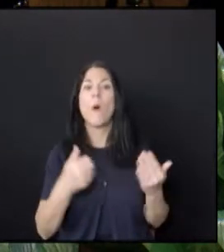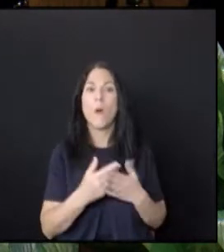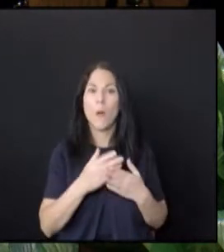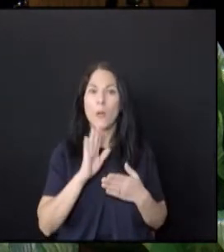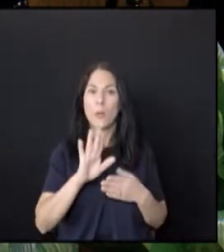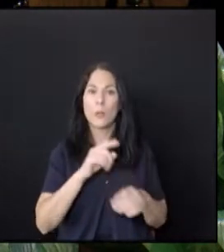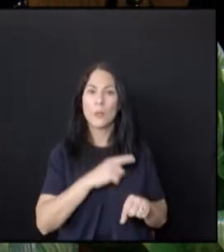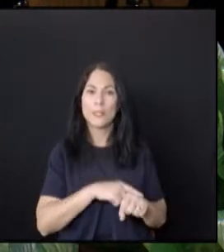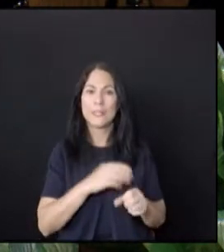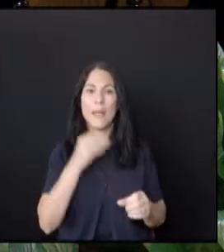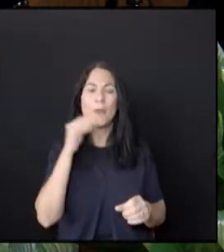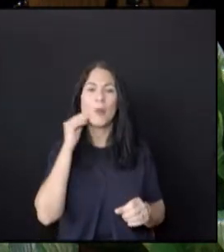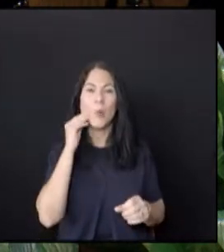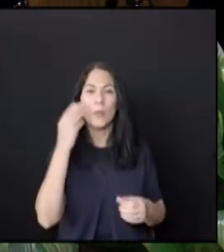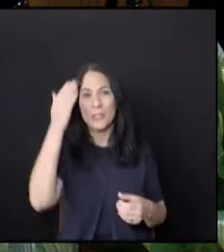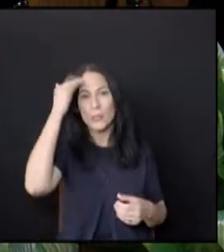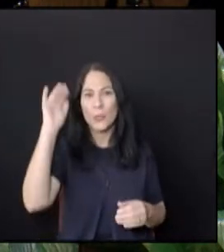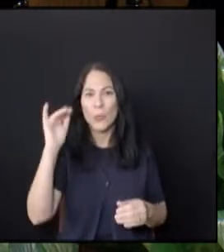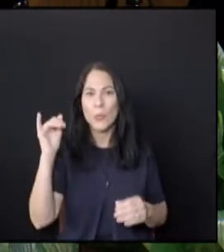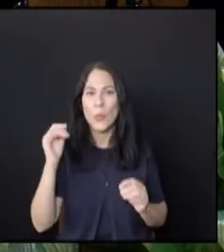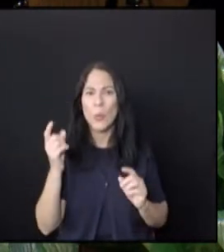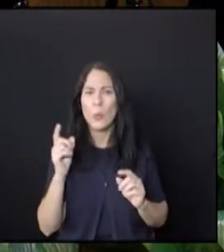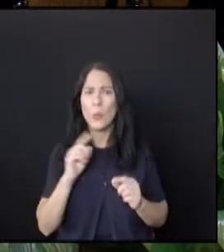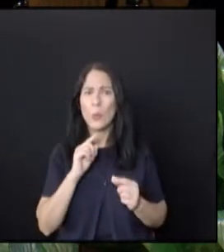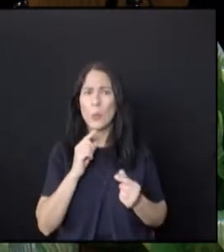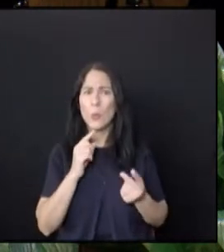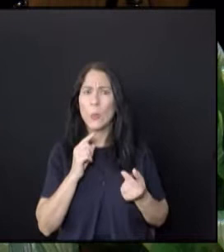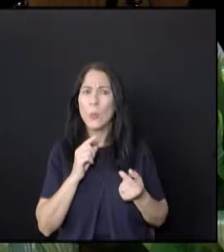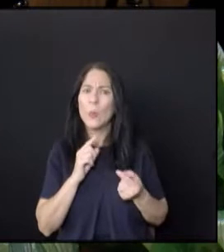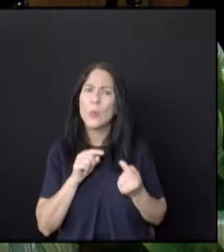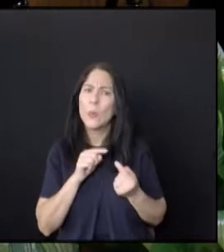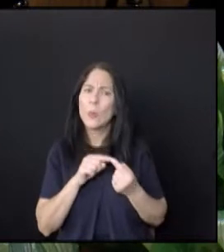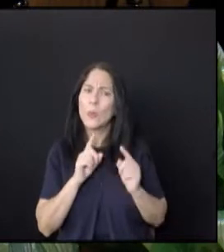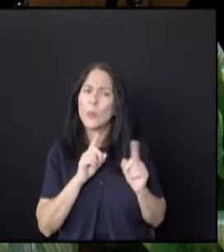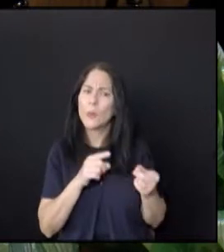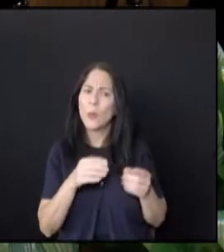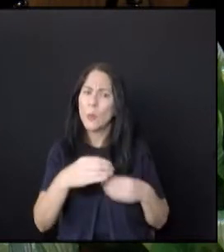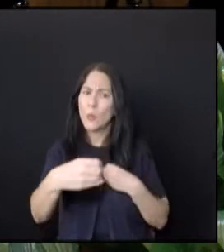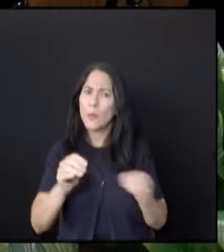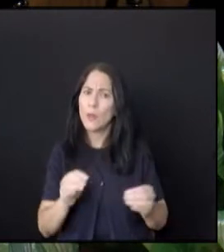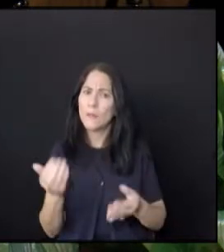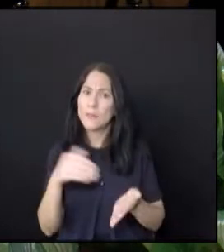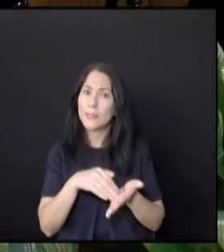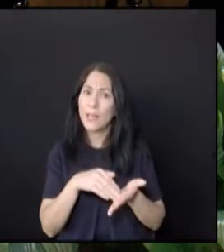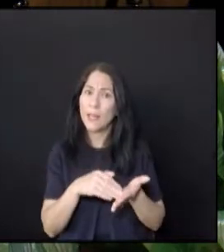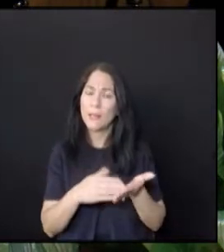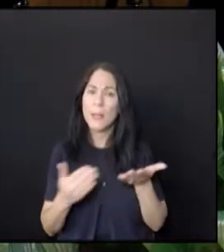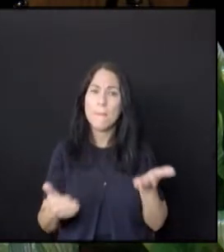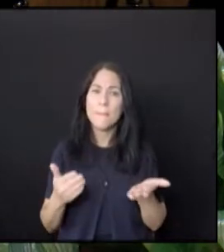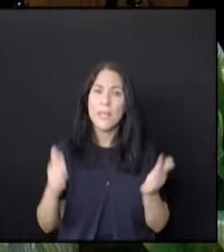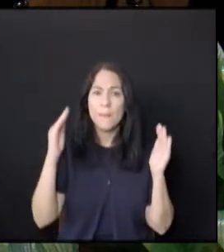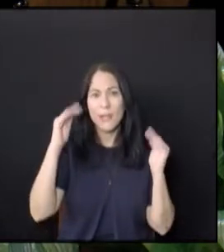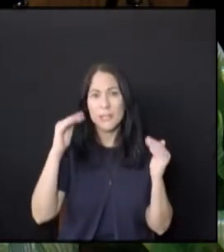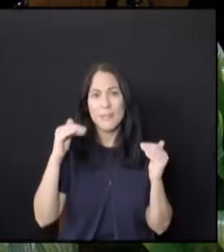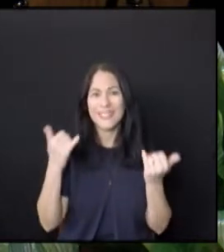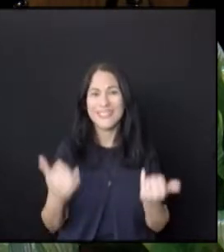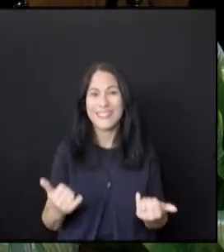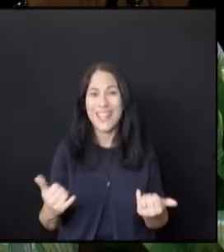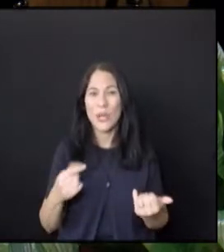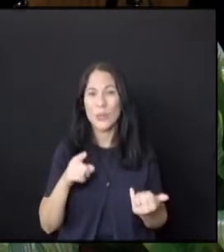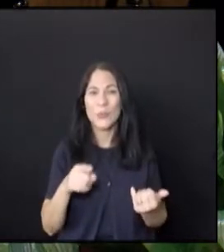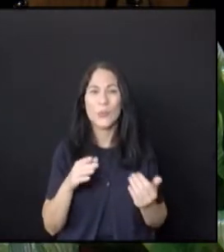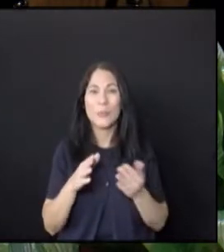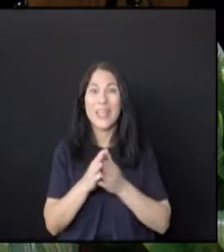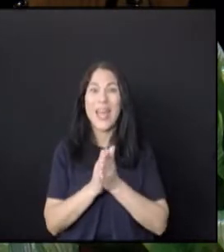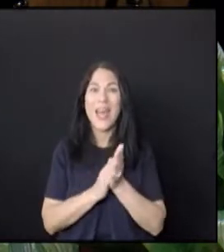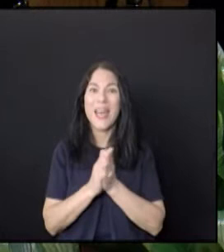not quite sure when you'll ever be back to the office. Maybe you had expected that right now you would be